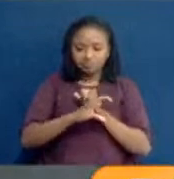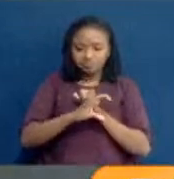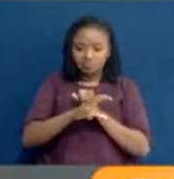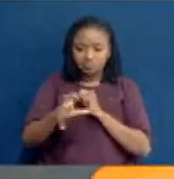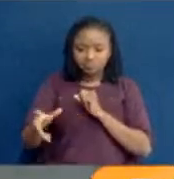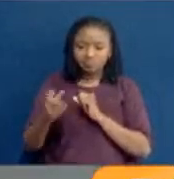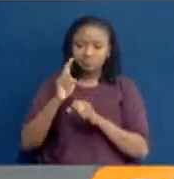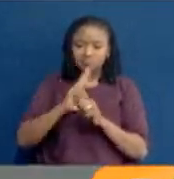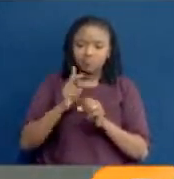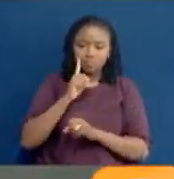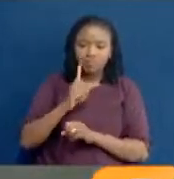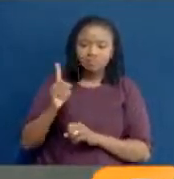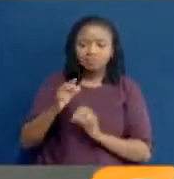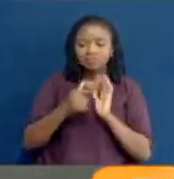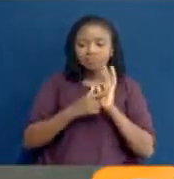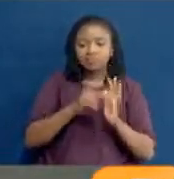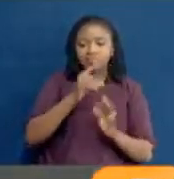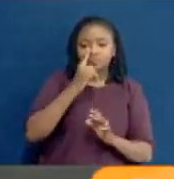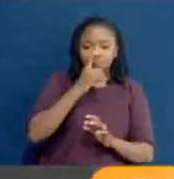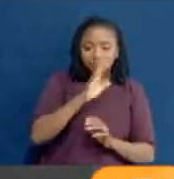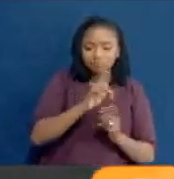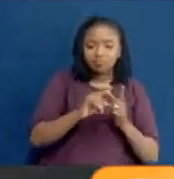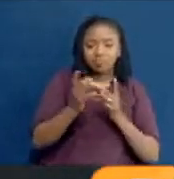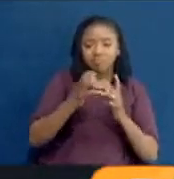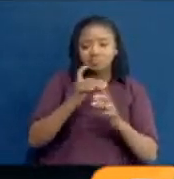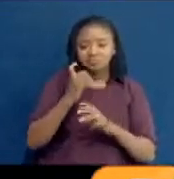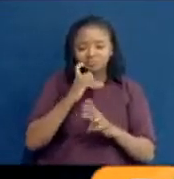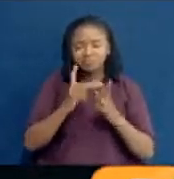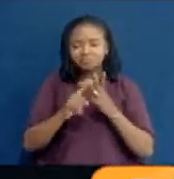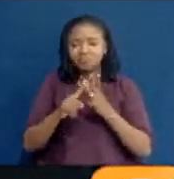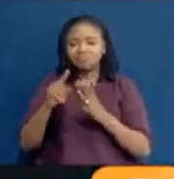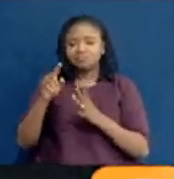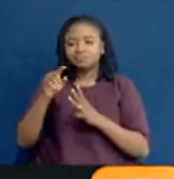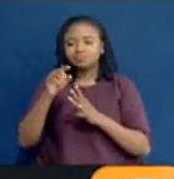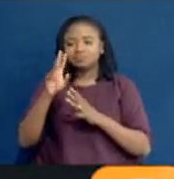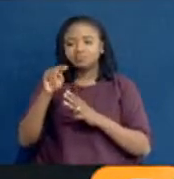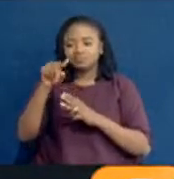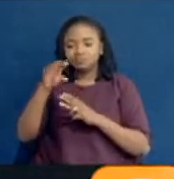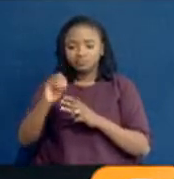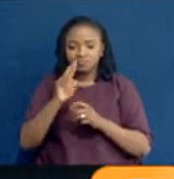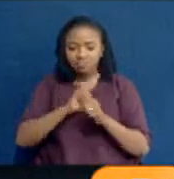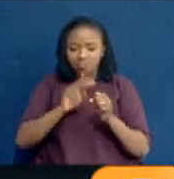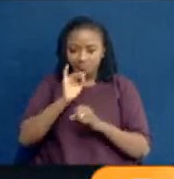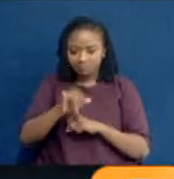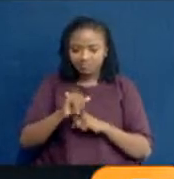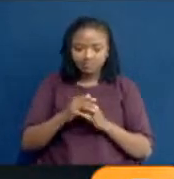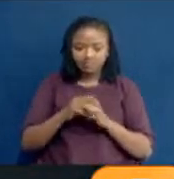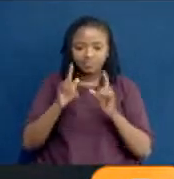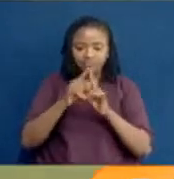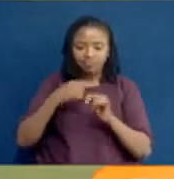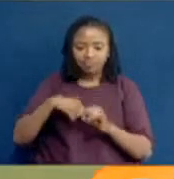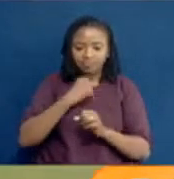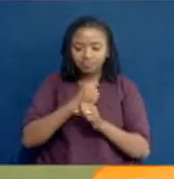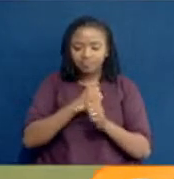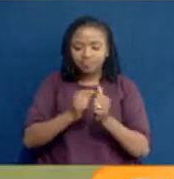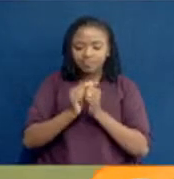range from business premises to NGOs and even individual homesteads. We also work with commercial